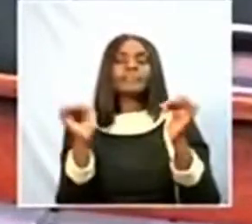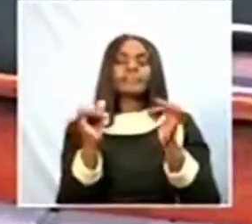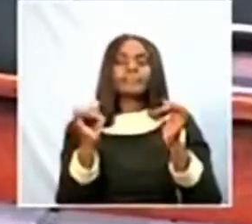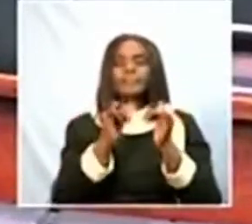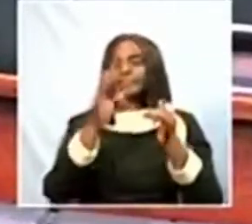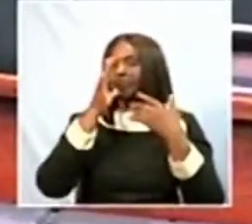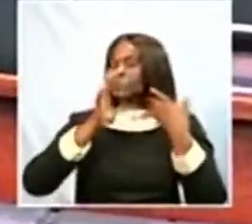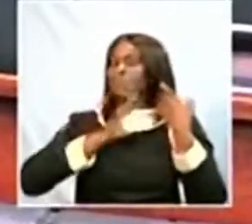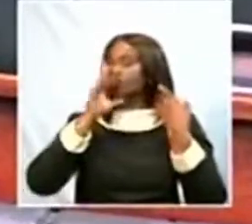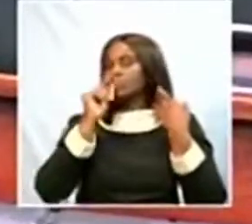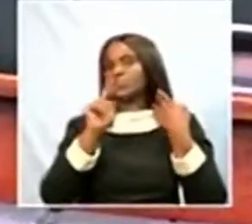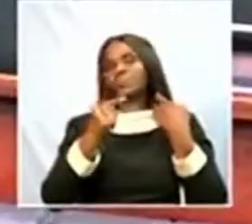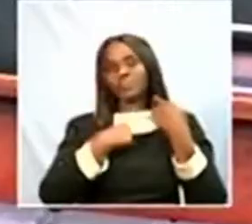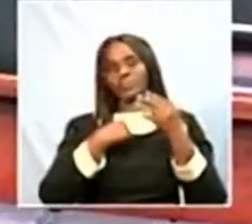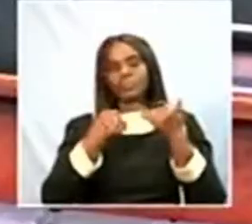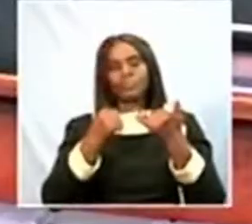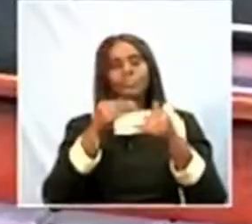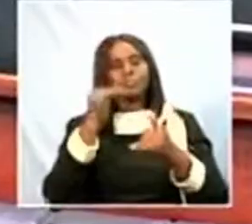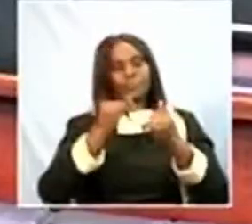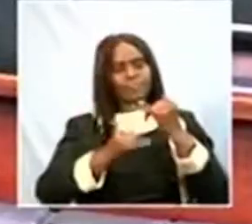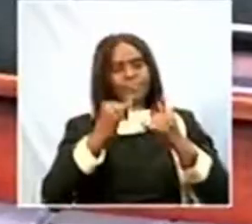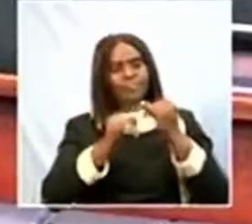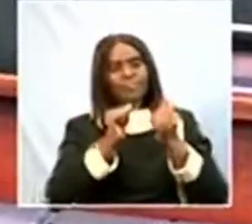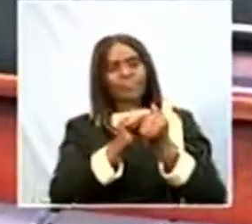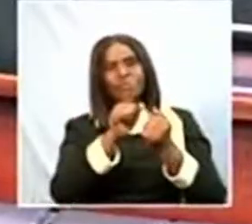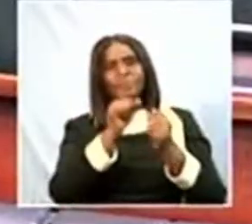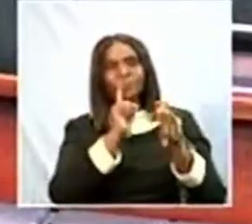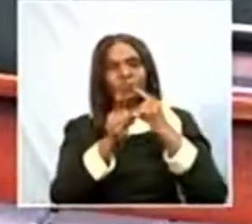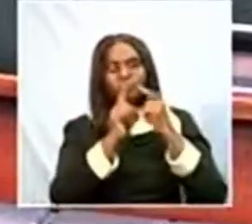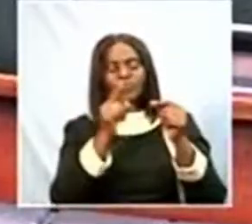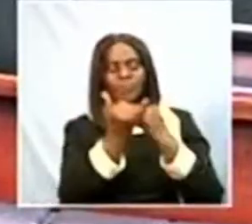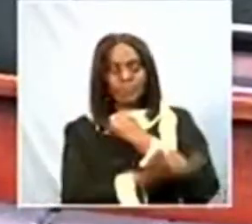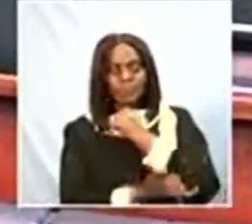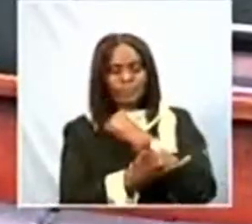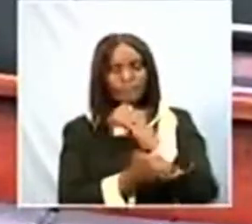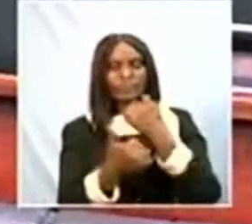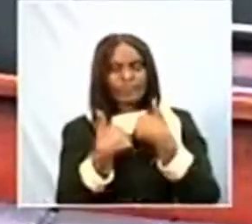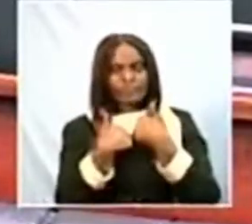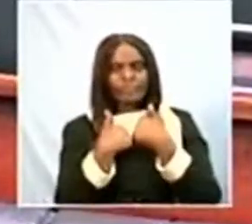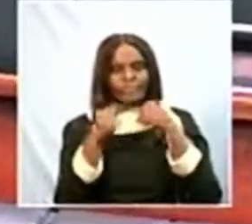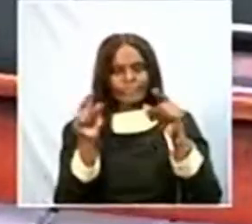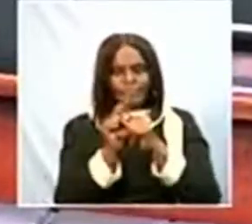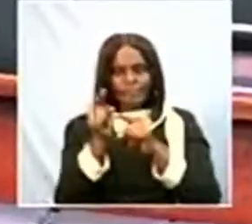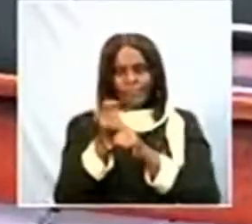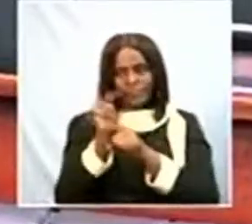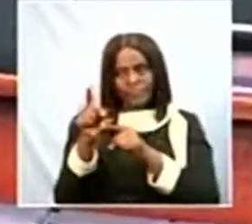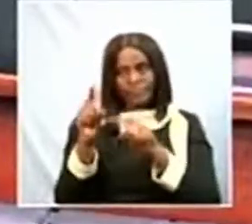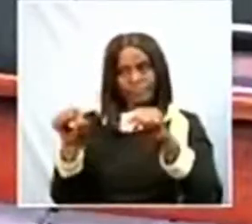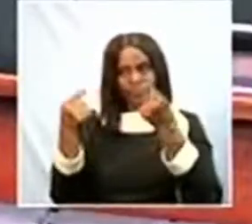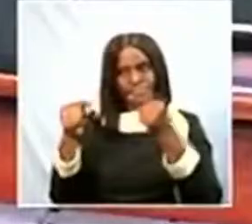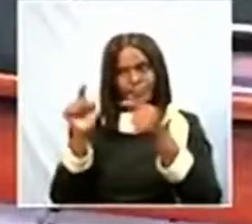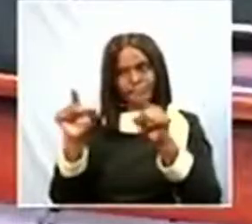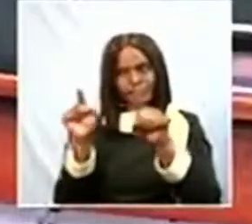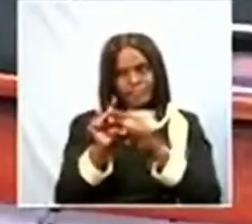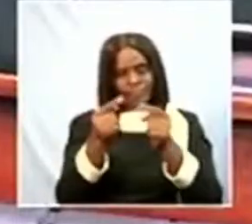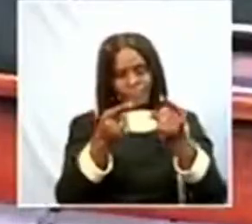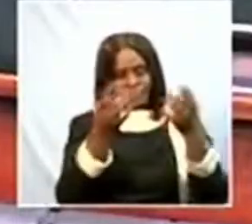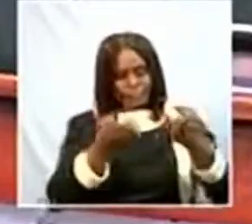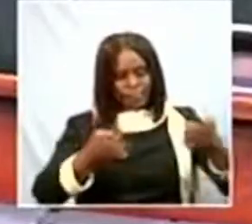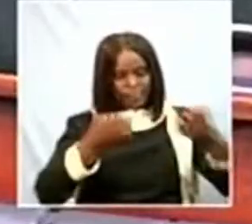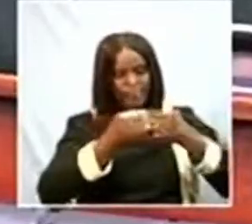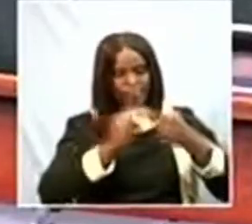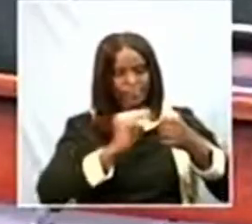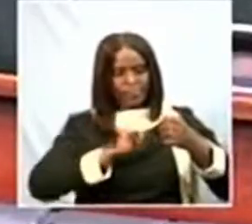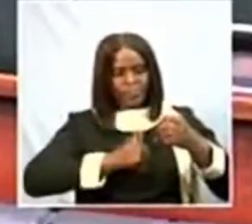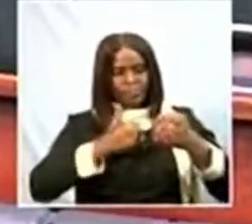Madam Speaker, allow me to end with this saying. A country has soldiers to defend itself from enemies. Even the environment has us